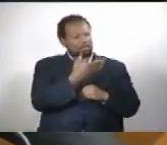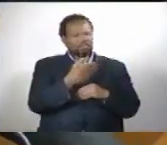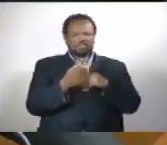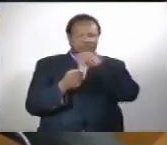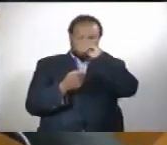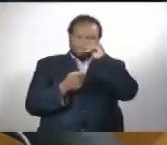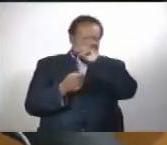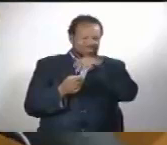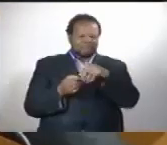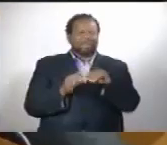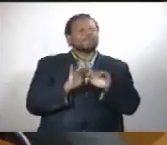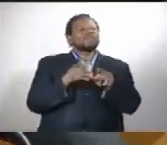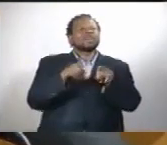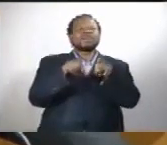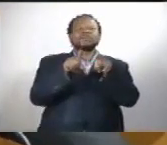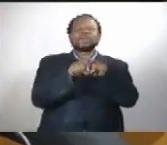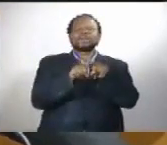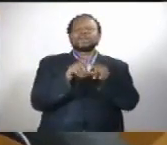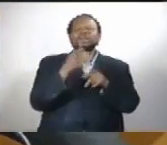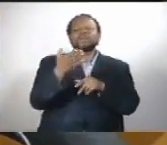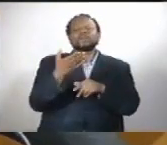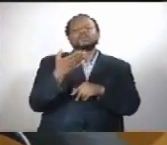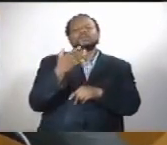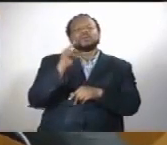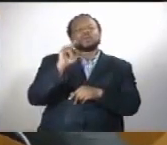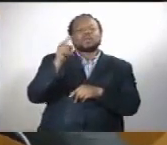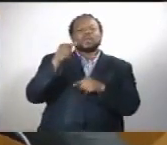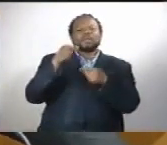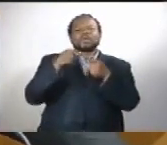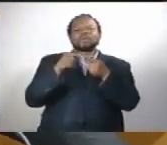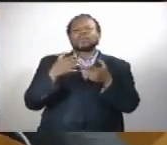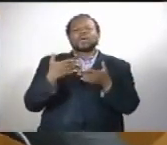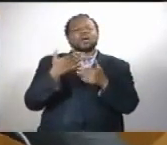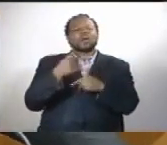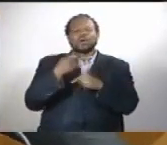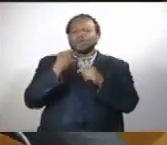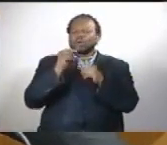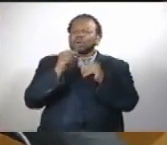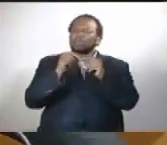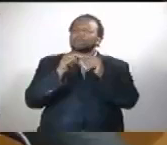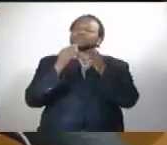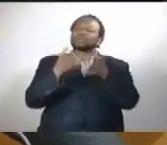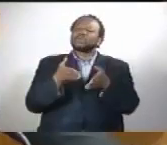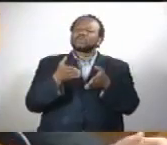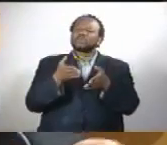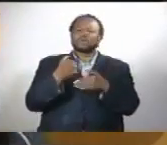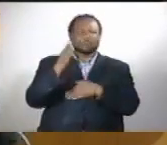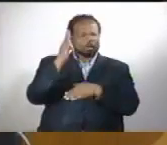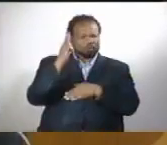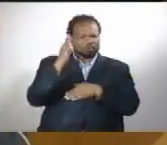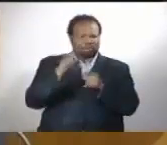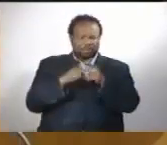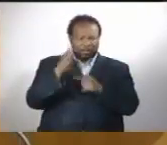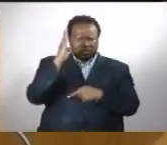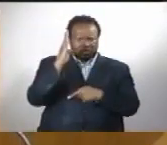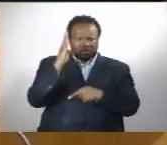honourable speaker, there were the other two ladies. On a point of order, honourable speaker. Honourable. On a point